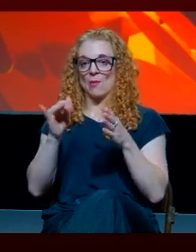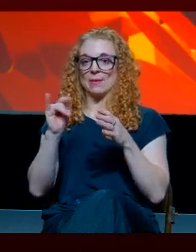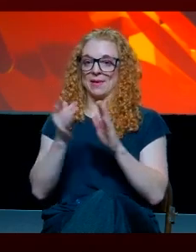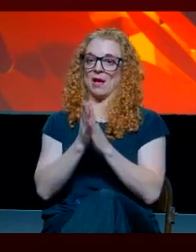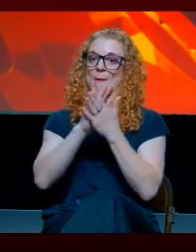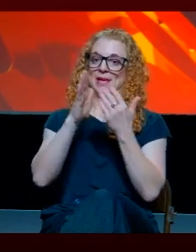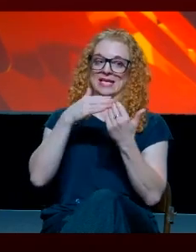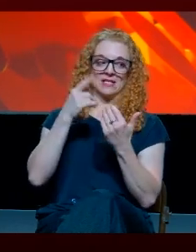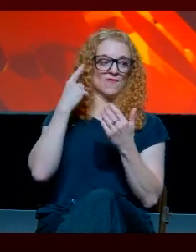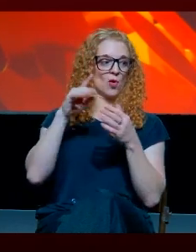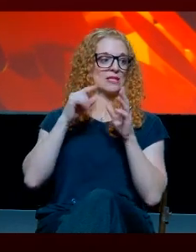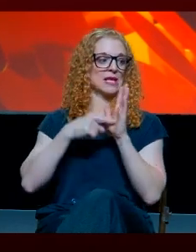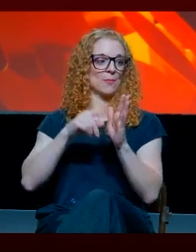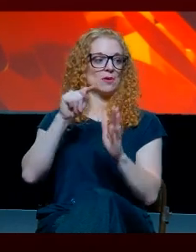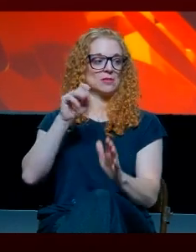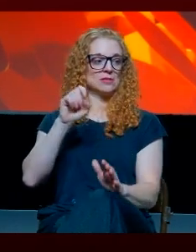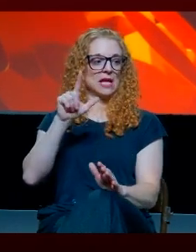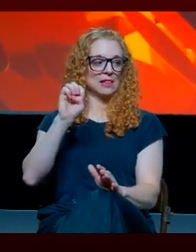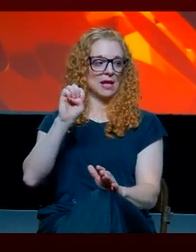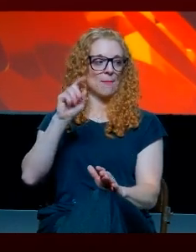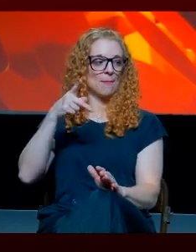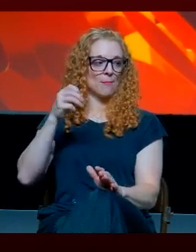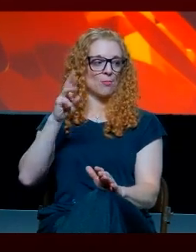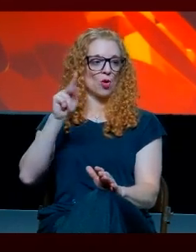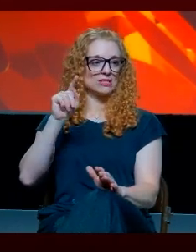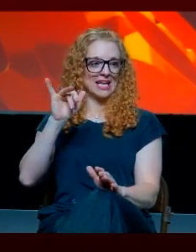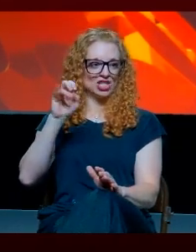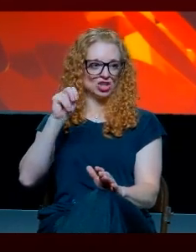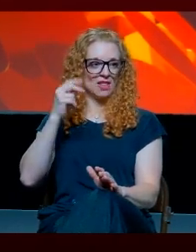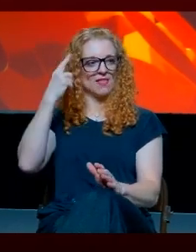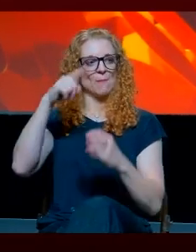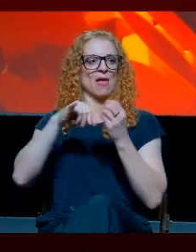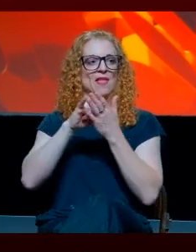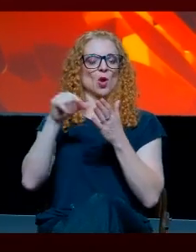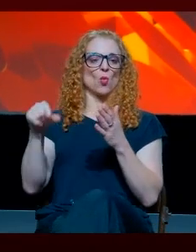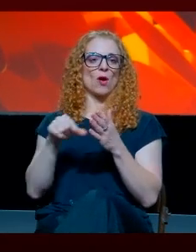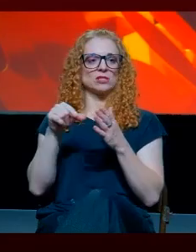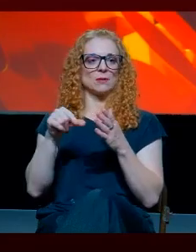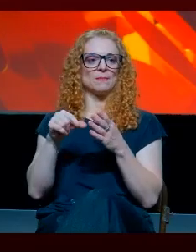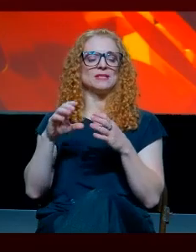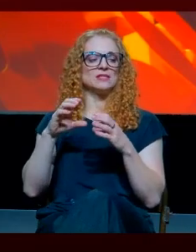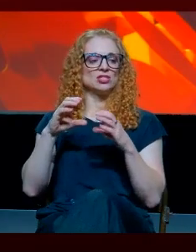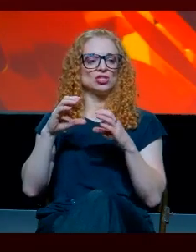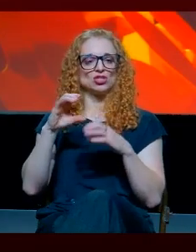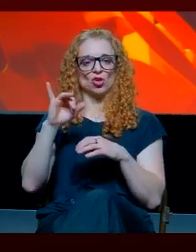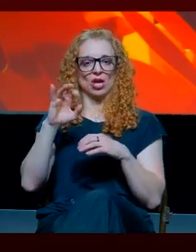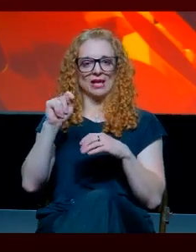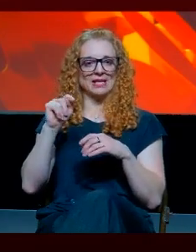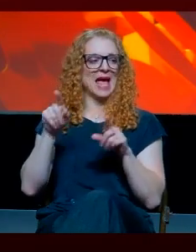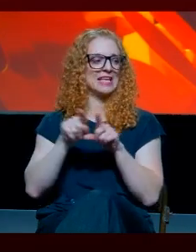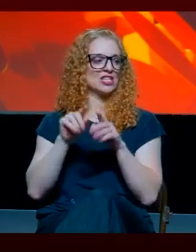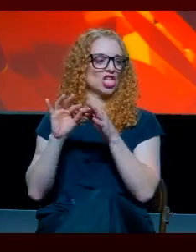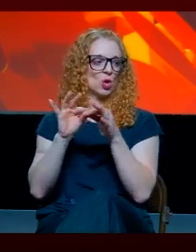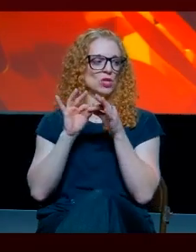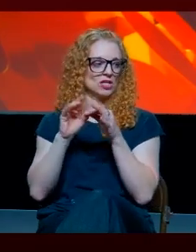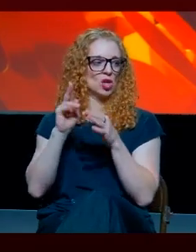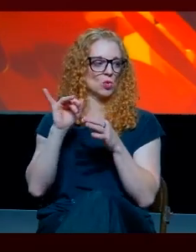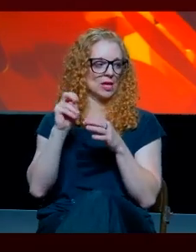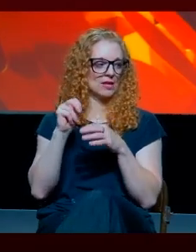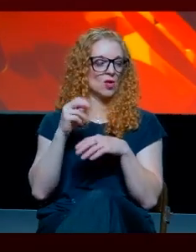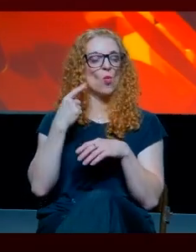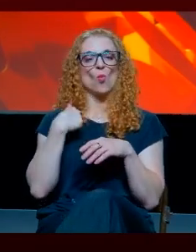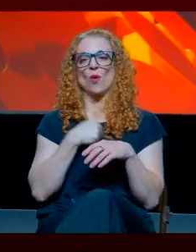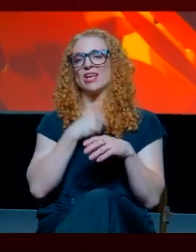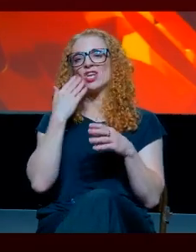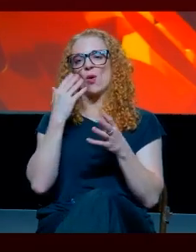teleportation. So think of the quantum circuit as the unit. And we actually know a lot of applications of